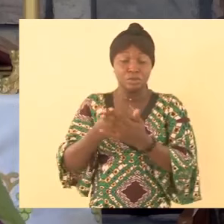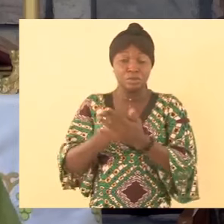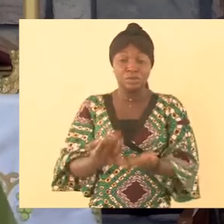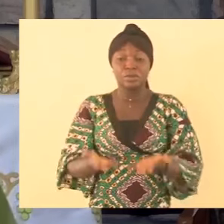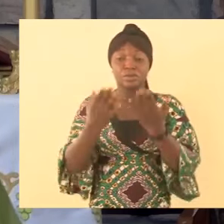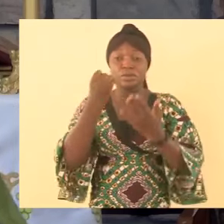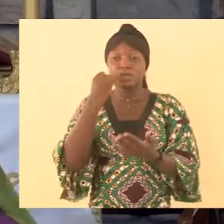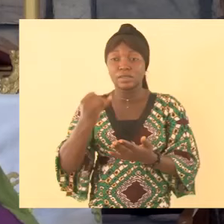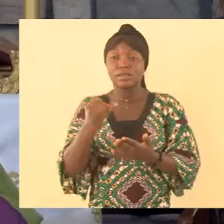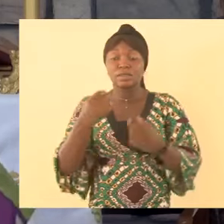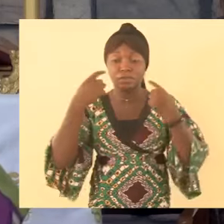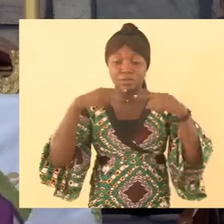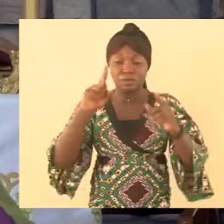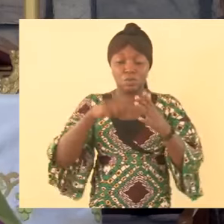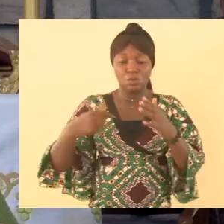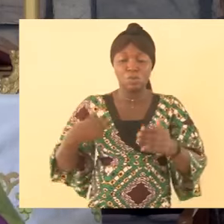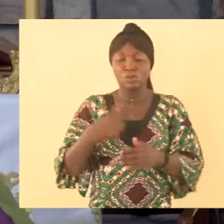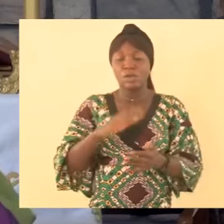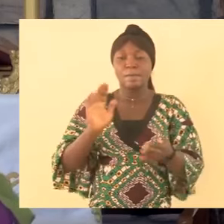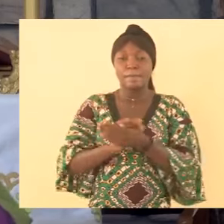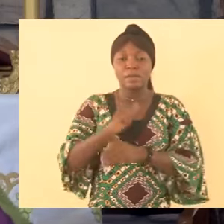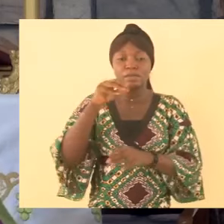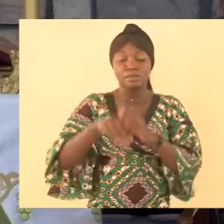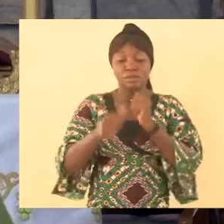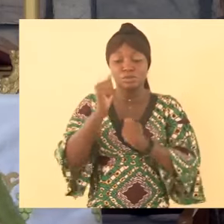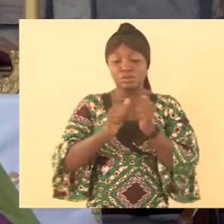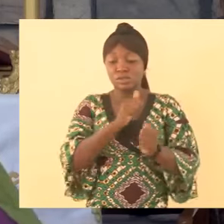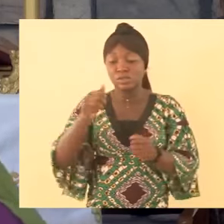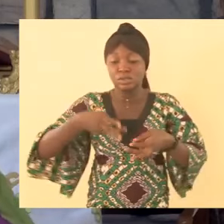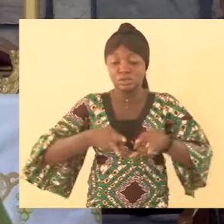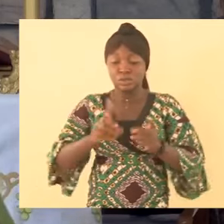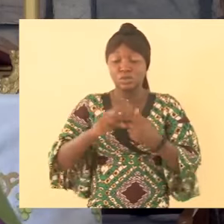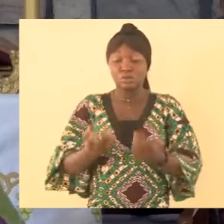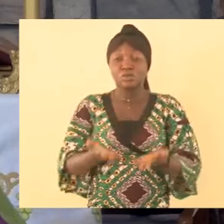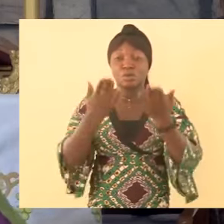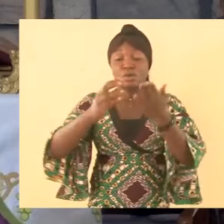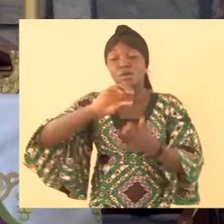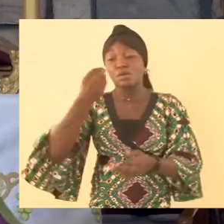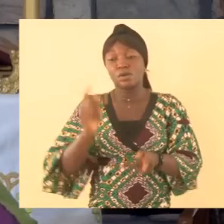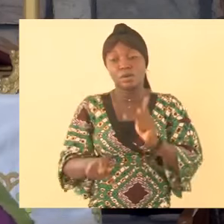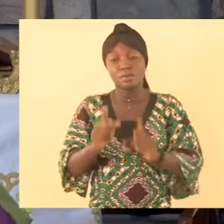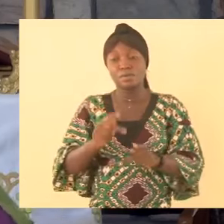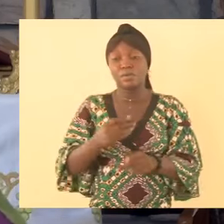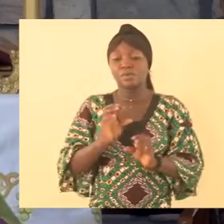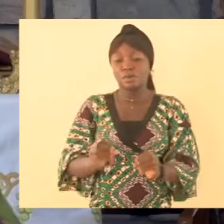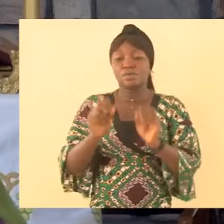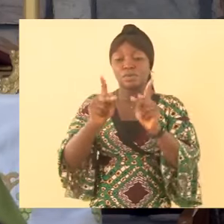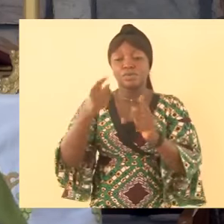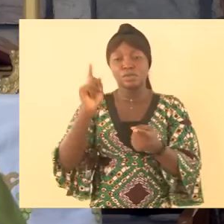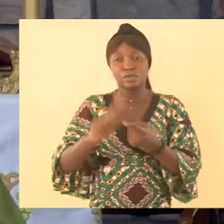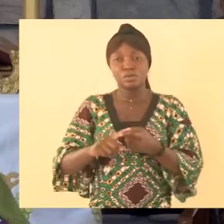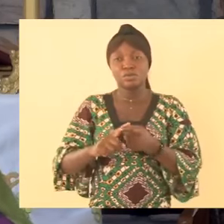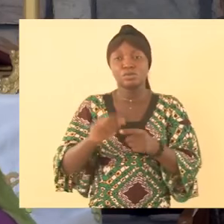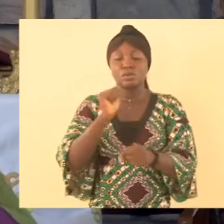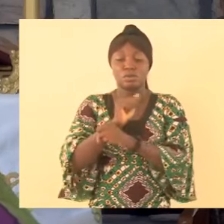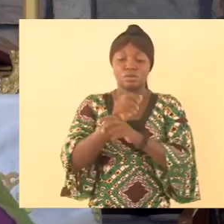fundraising is proclaiming what we believe in such a way as to offer other people an